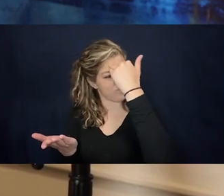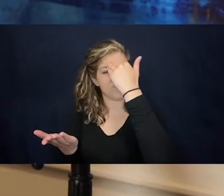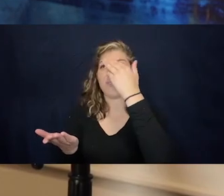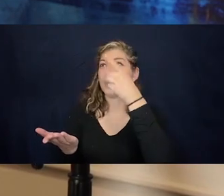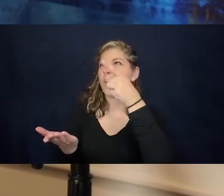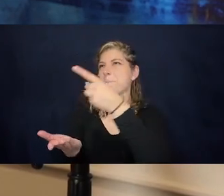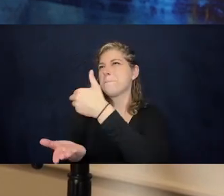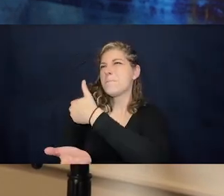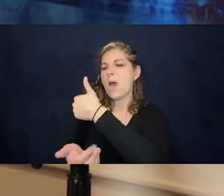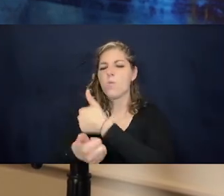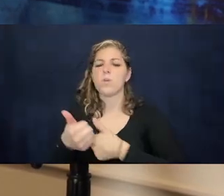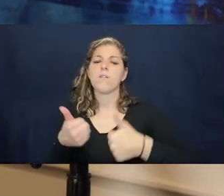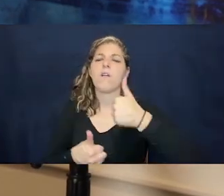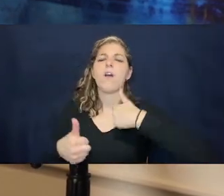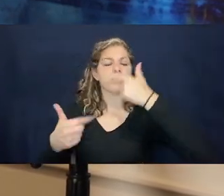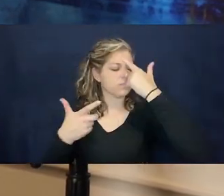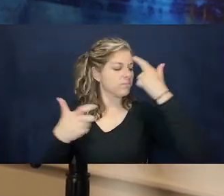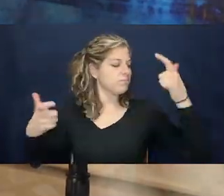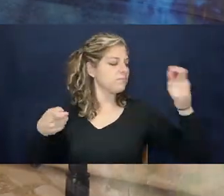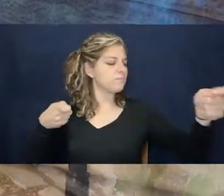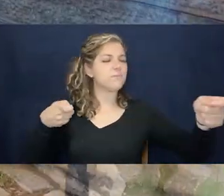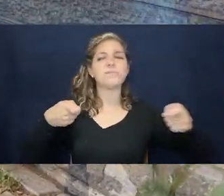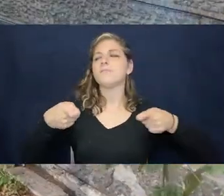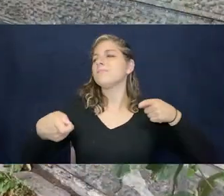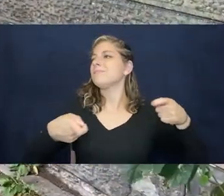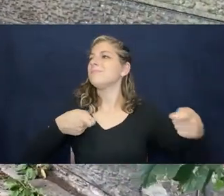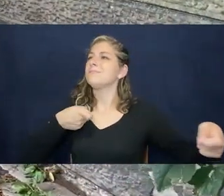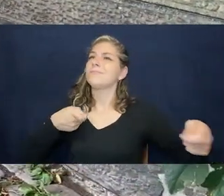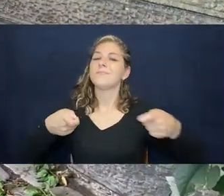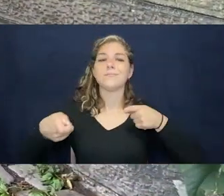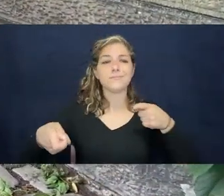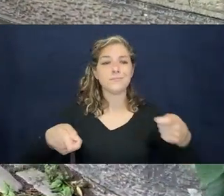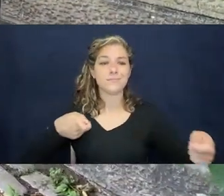She knows all the power she